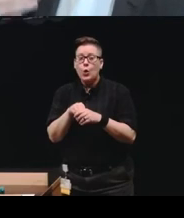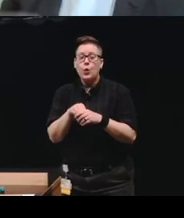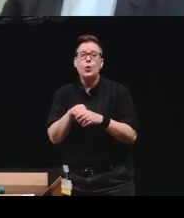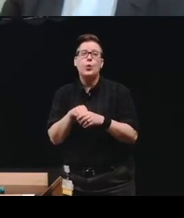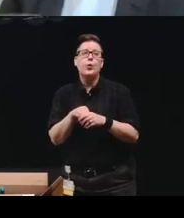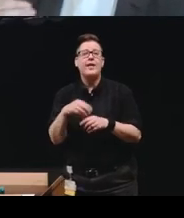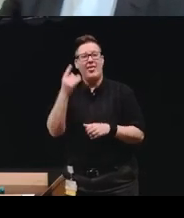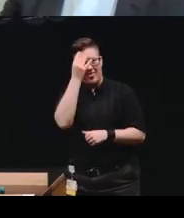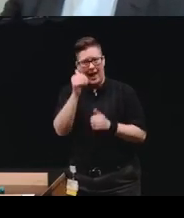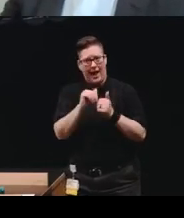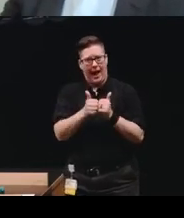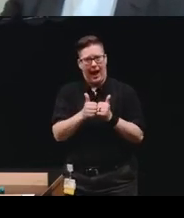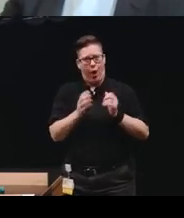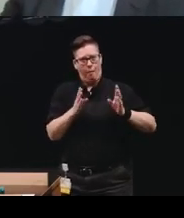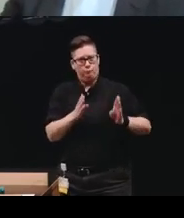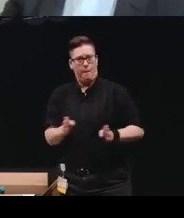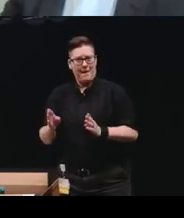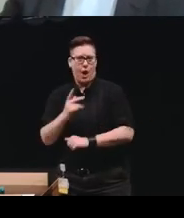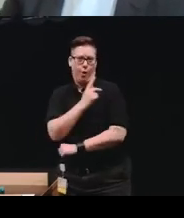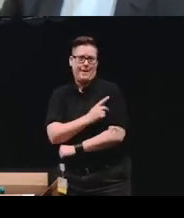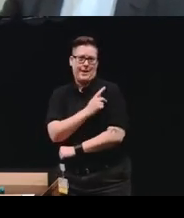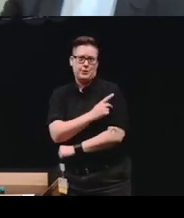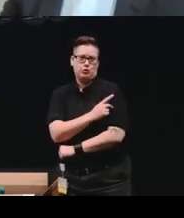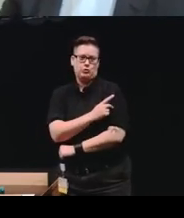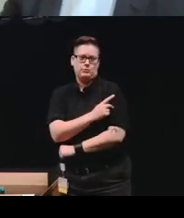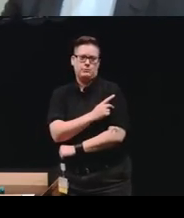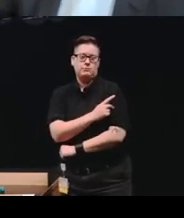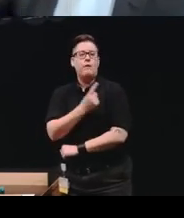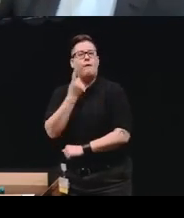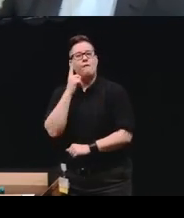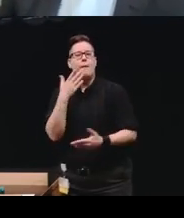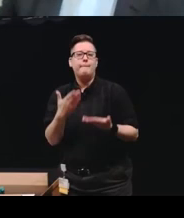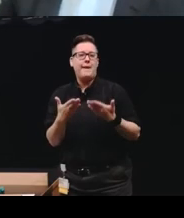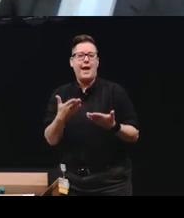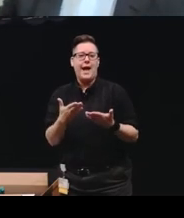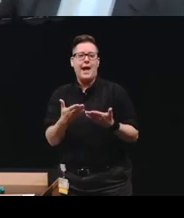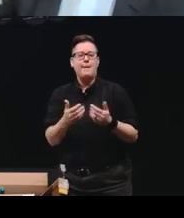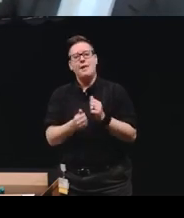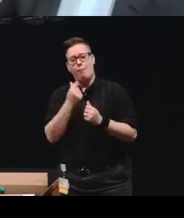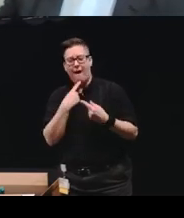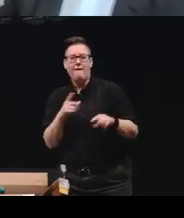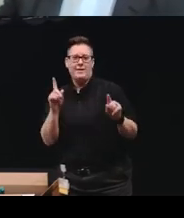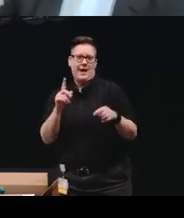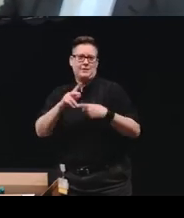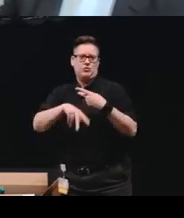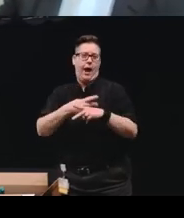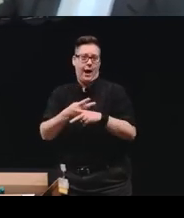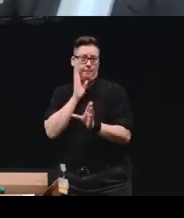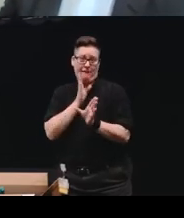about how to pair the given patient to potentially the most efficacious form of